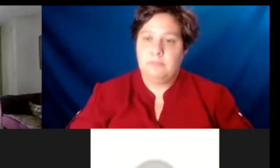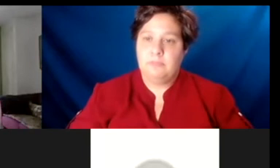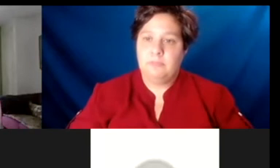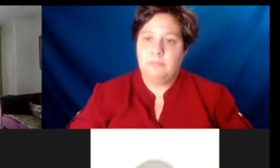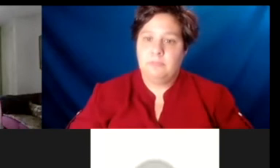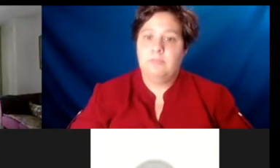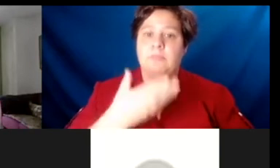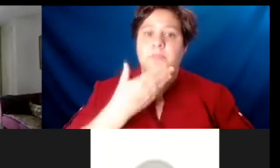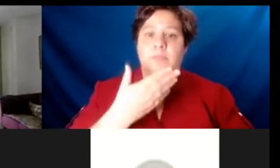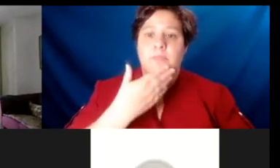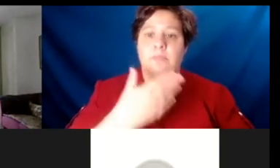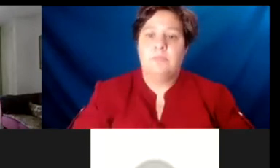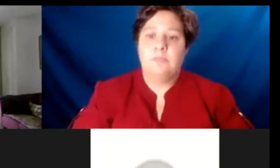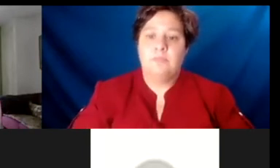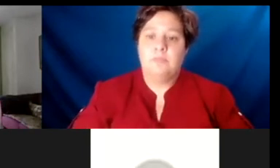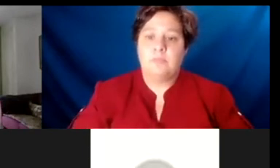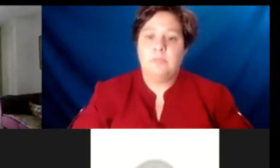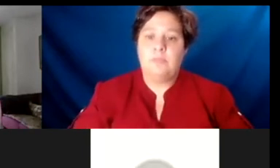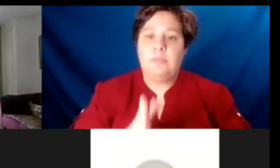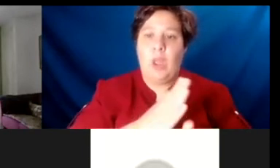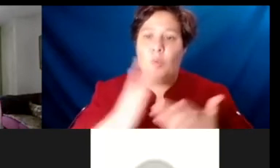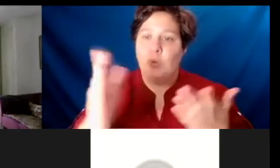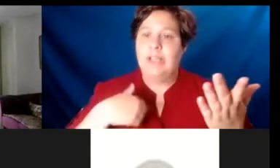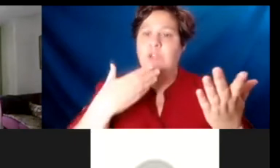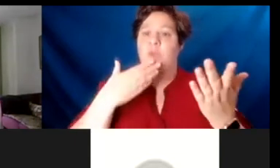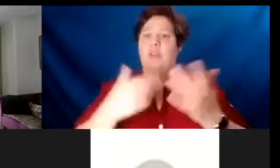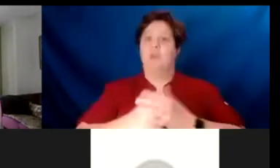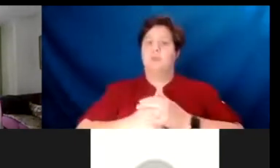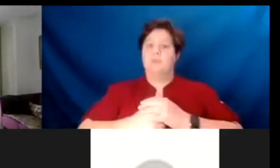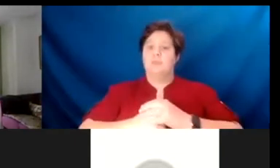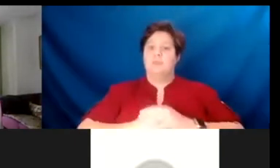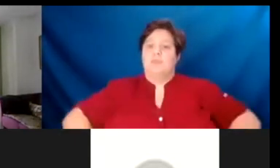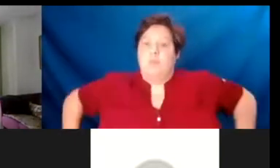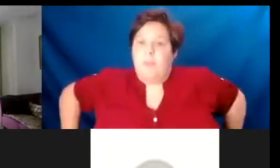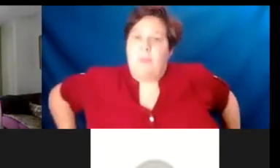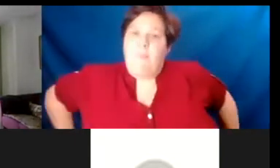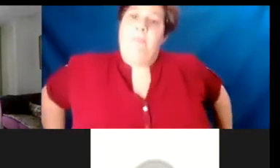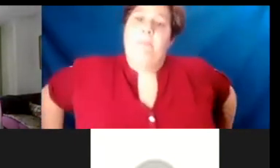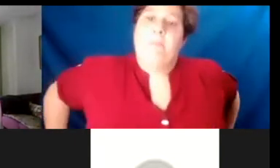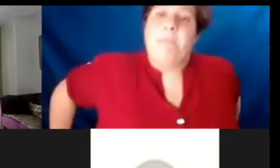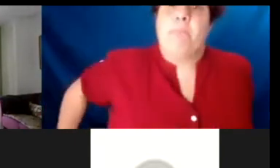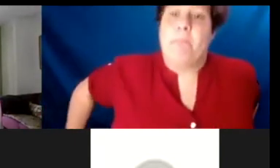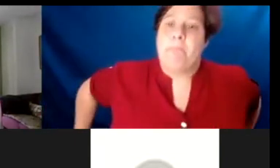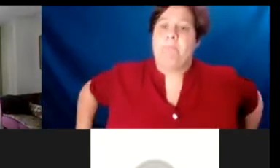Thank you. Sorry, yeah, I wasn't clear on that at all, so that's good. Thank you. I'm glad it's clear.